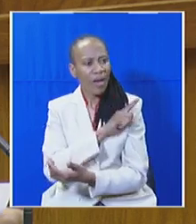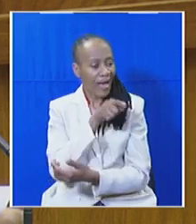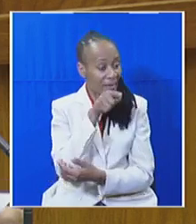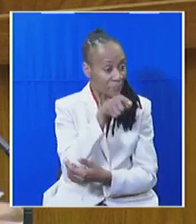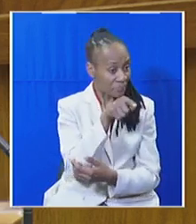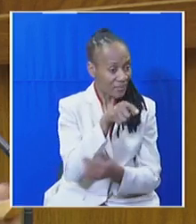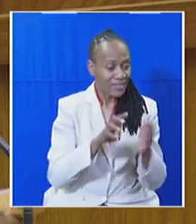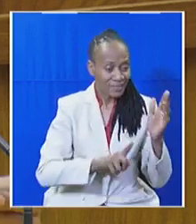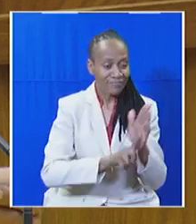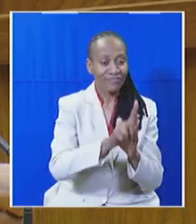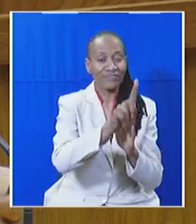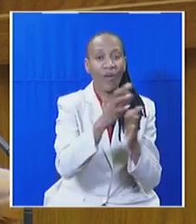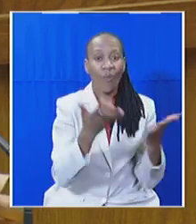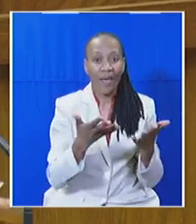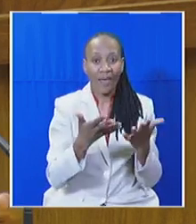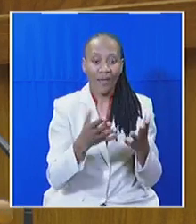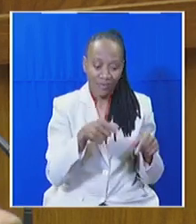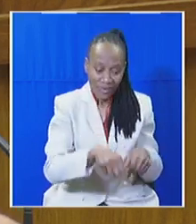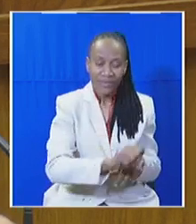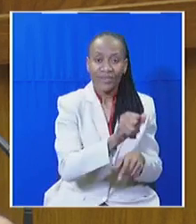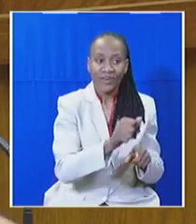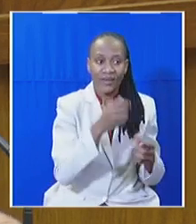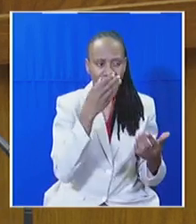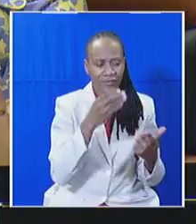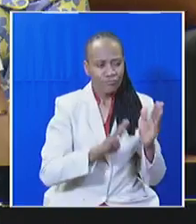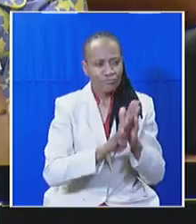at home. I thank you, Madam Speaker.